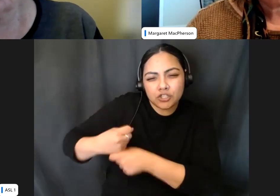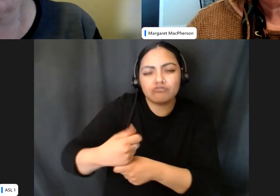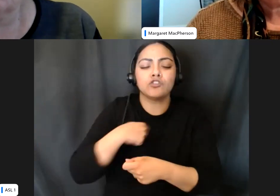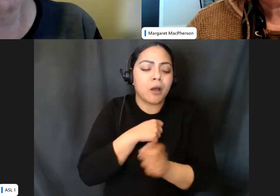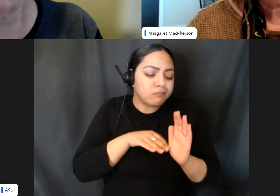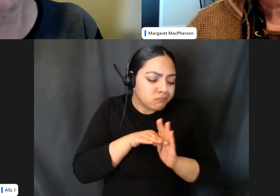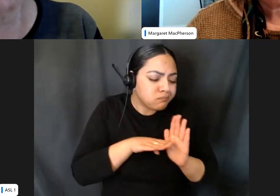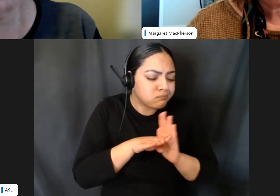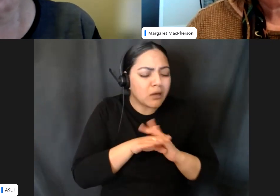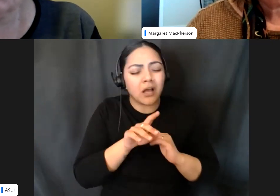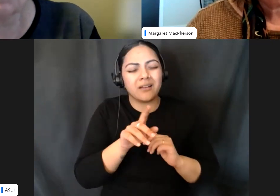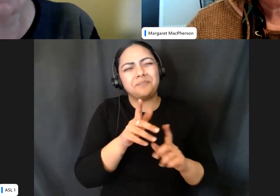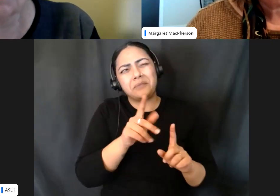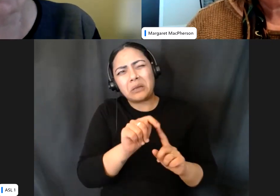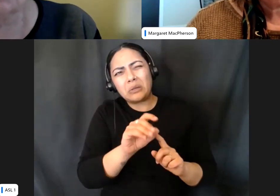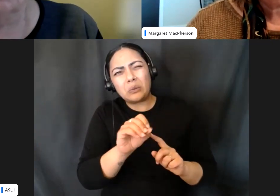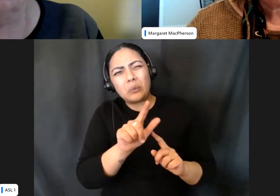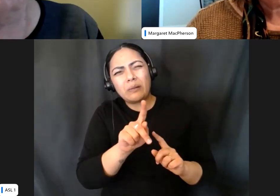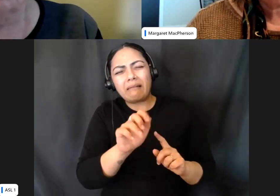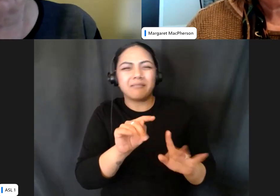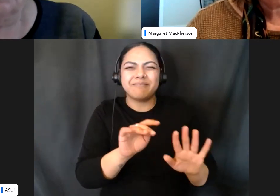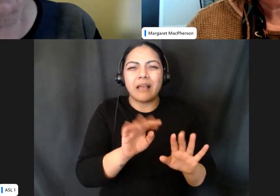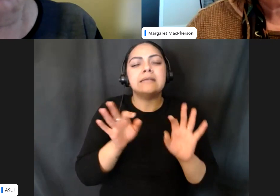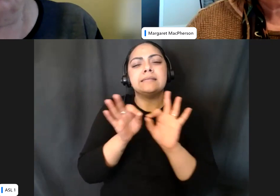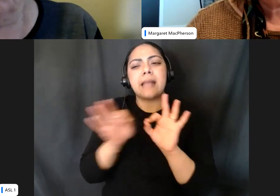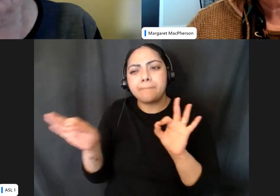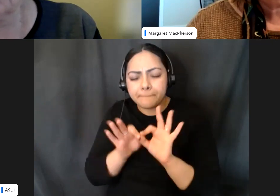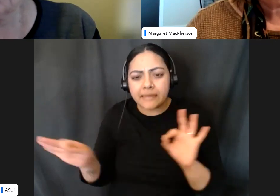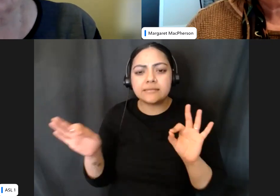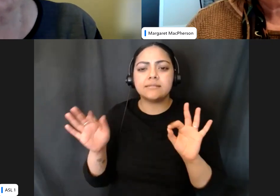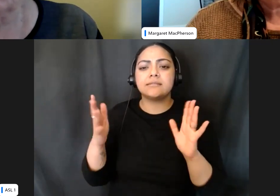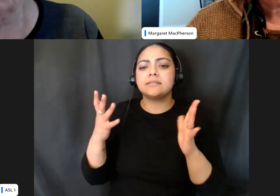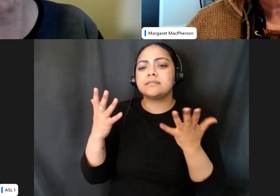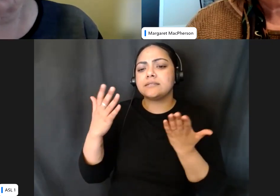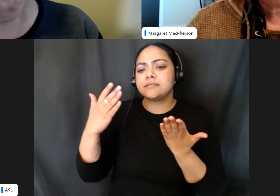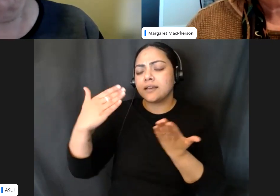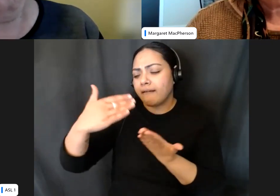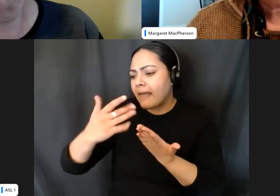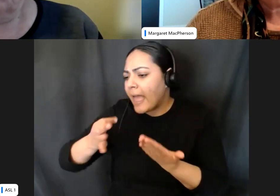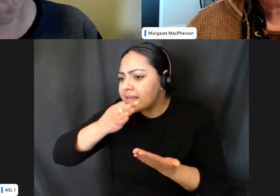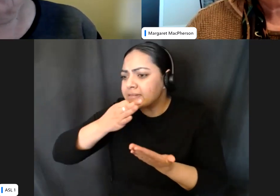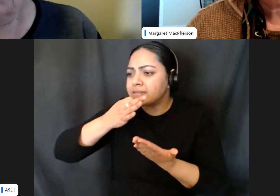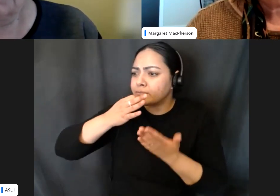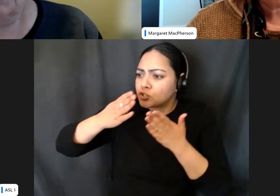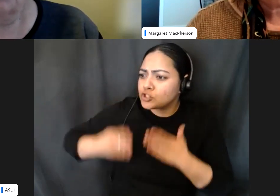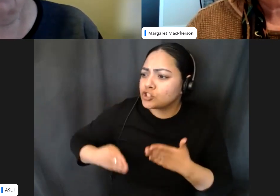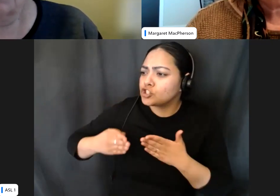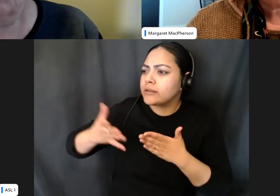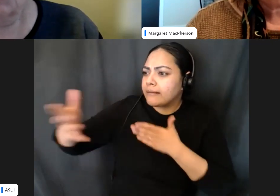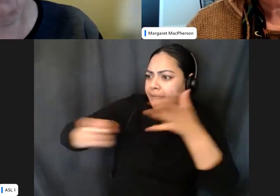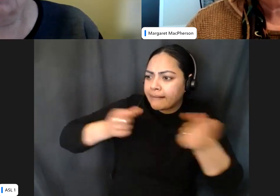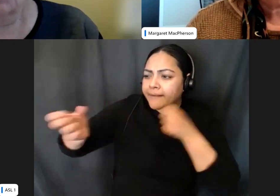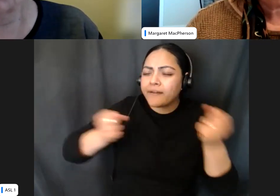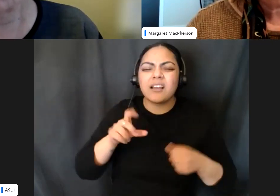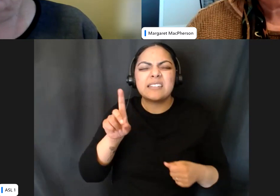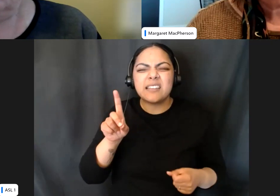toolkit, not so much cool tips, but statements, and we brought in experts around what the DEI, the